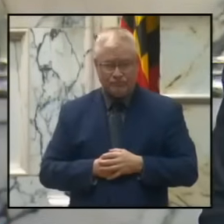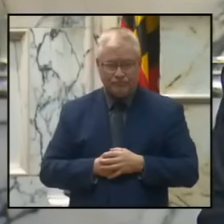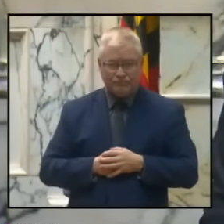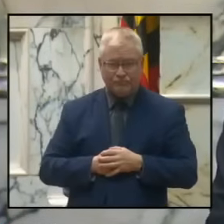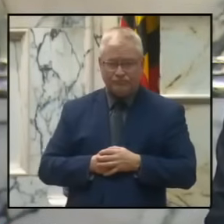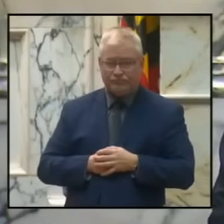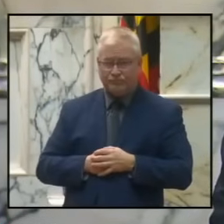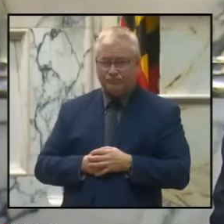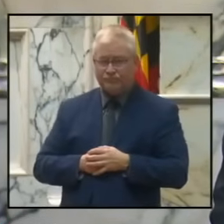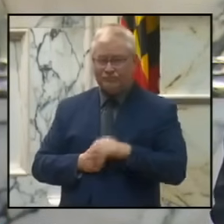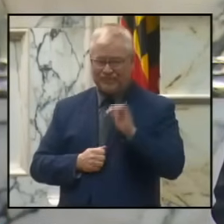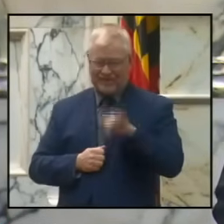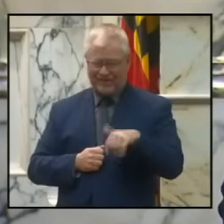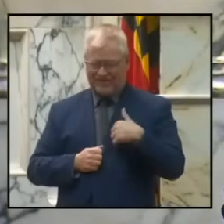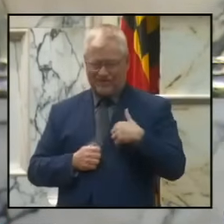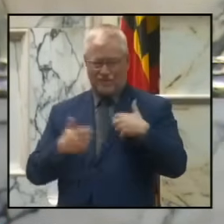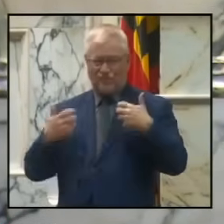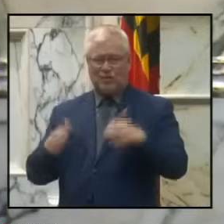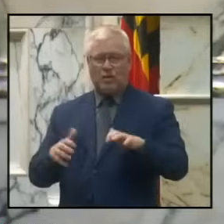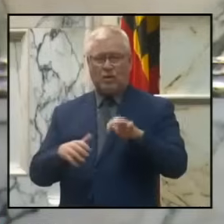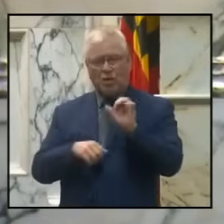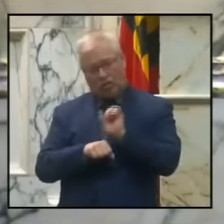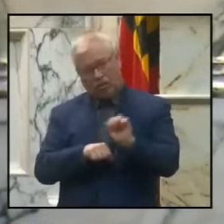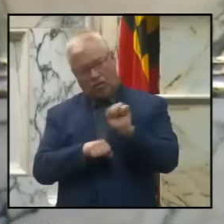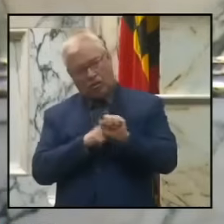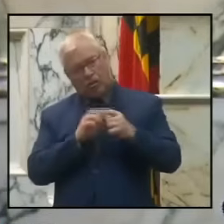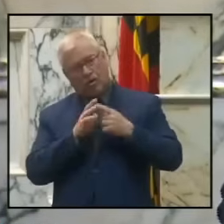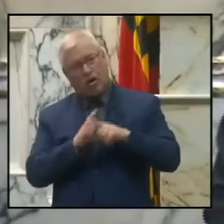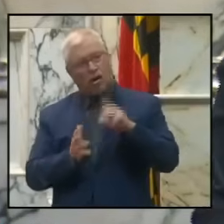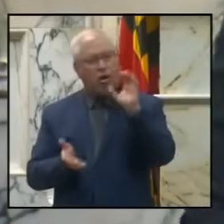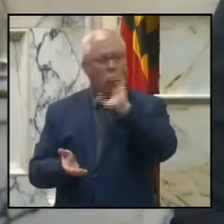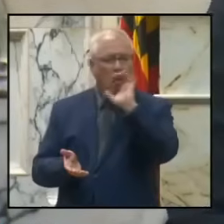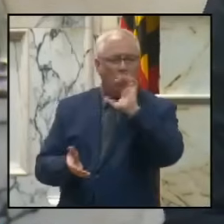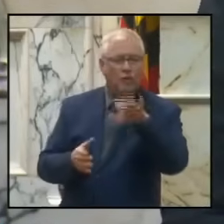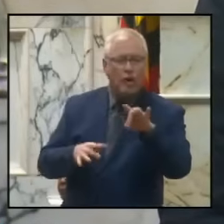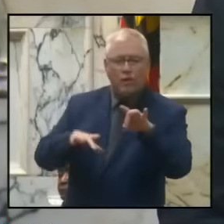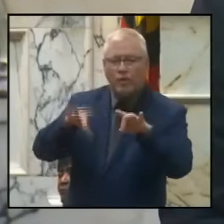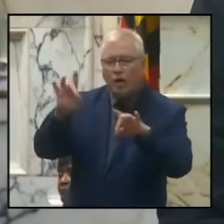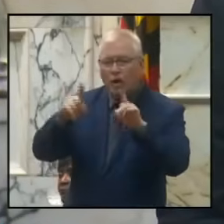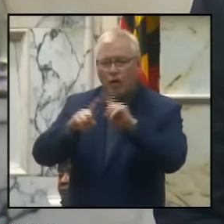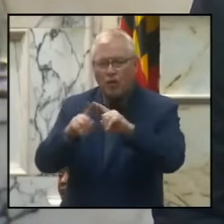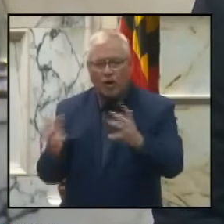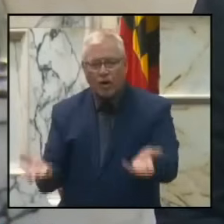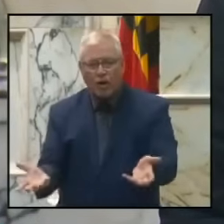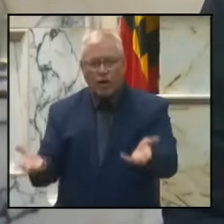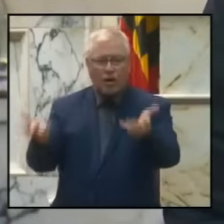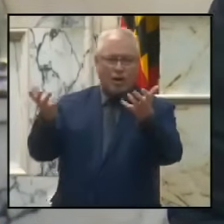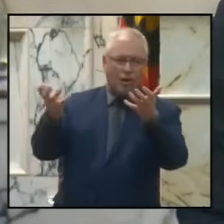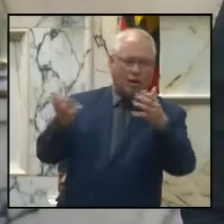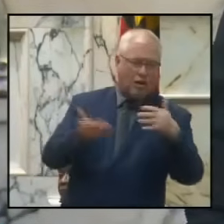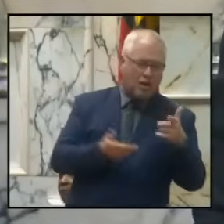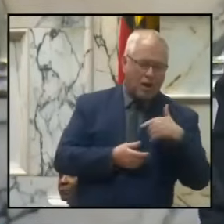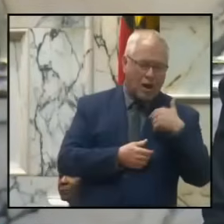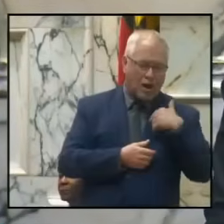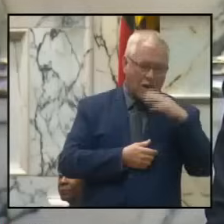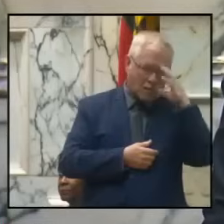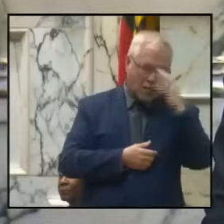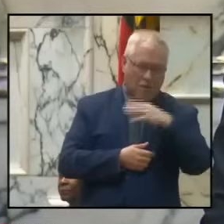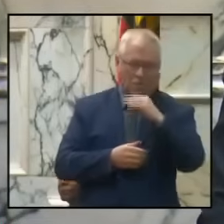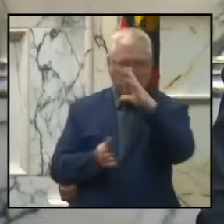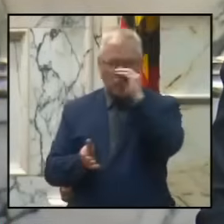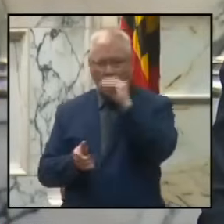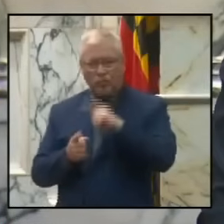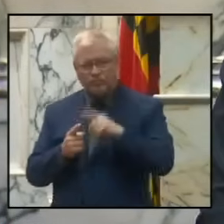on this and finding ways to uplift our men and boys and help support the aspirations of